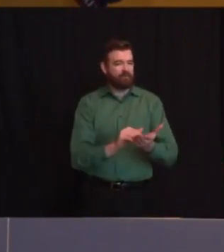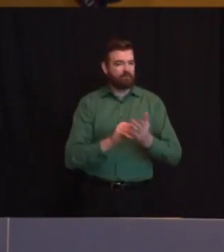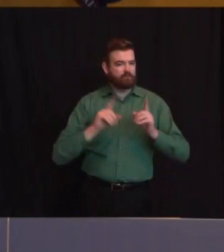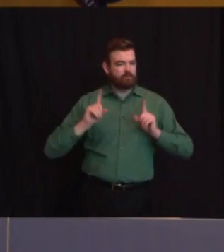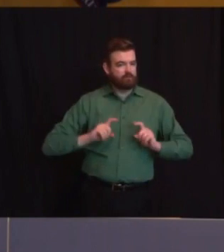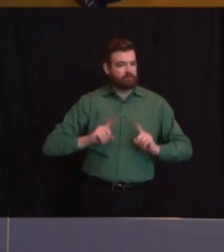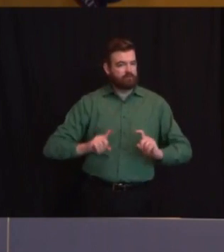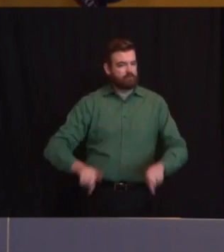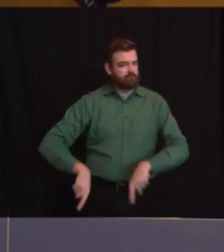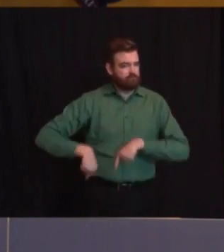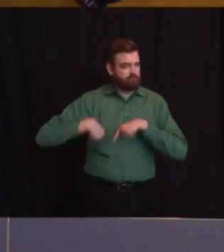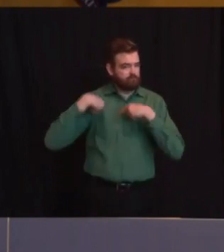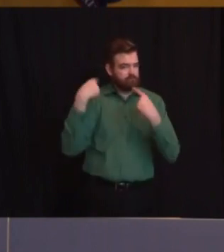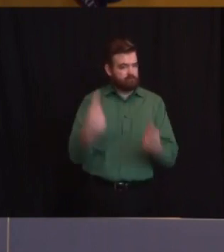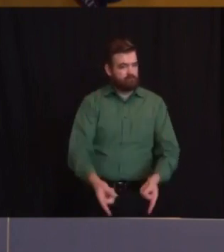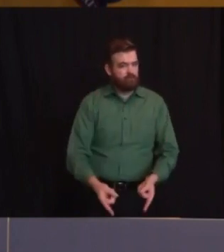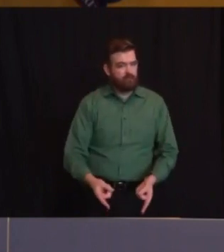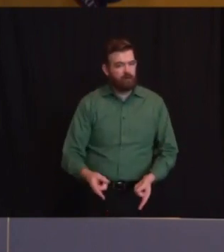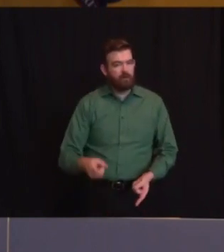234,577 total tests.